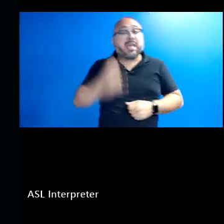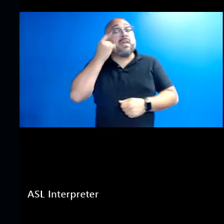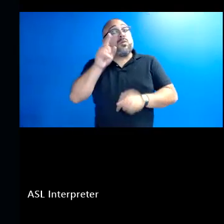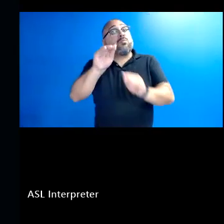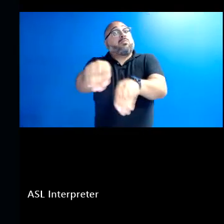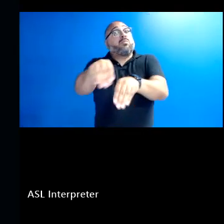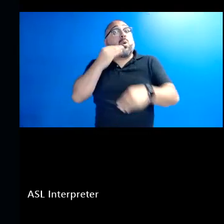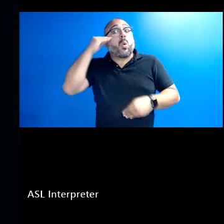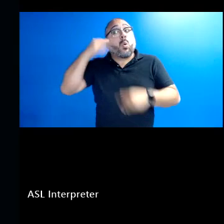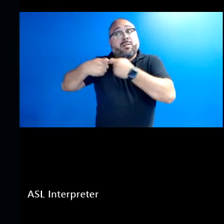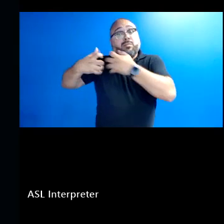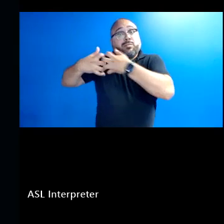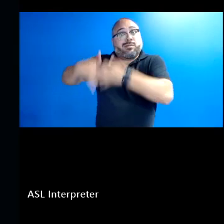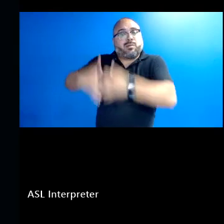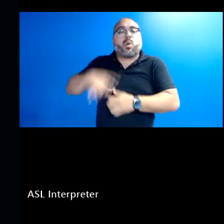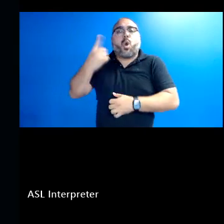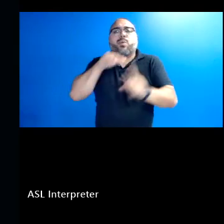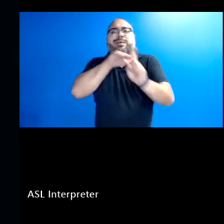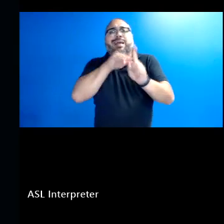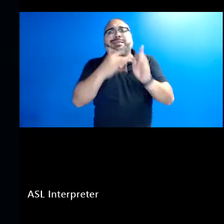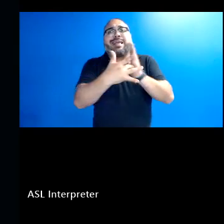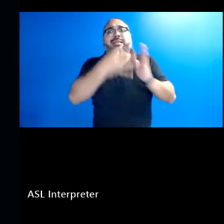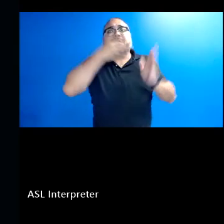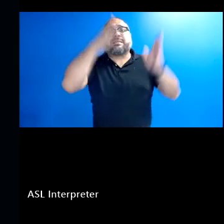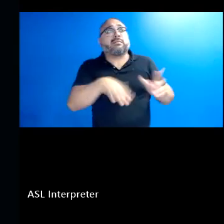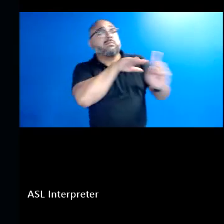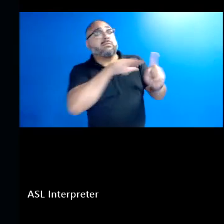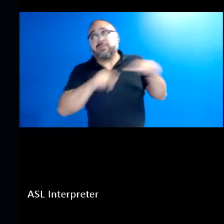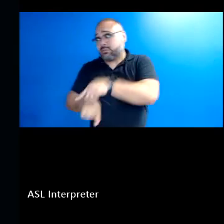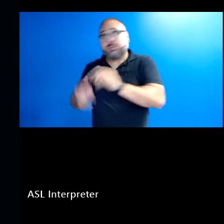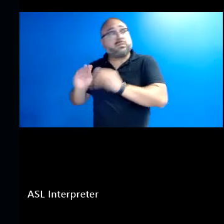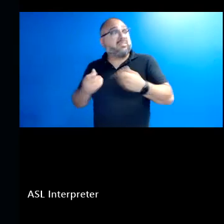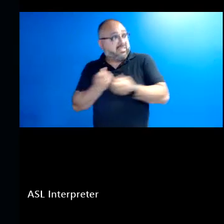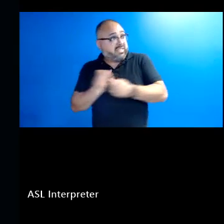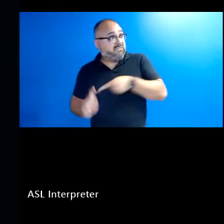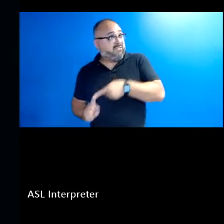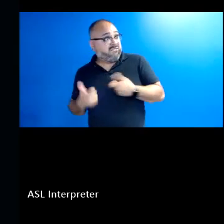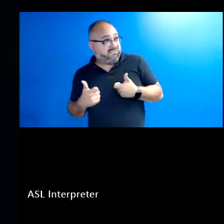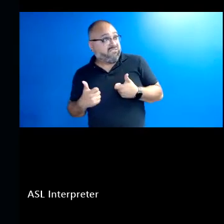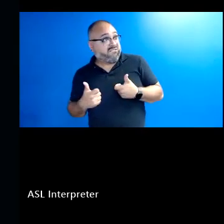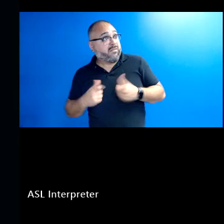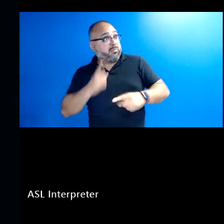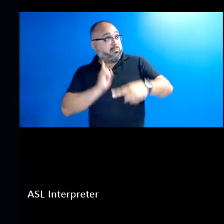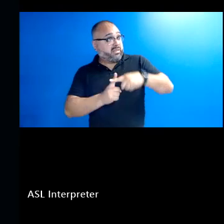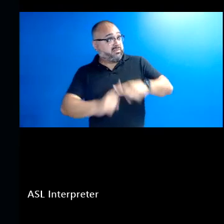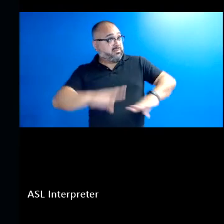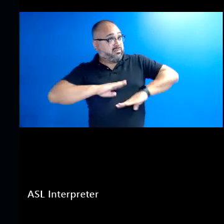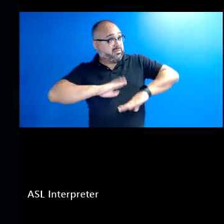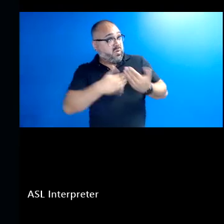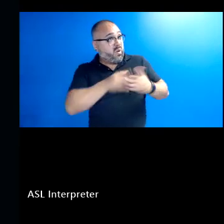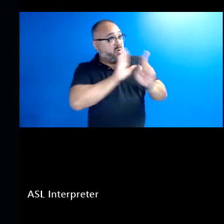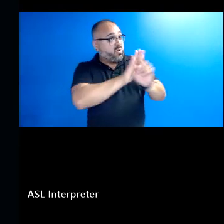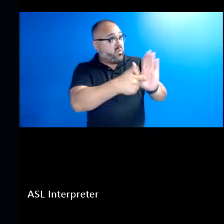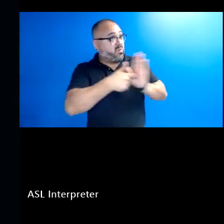should always consult a licensed electrician to ensure it's installed safely and in compliance with local codes. And